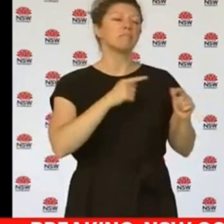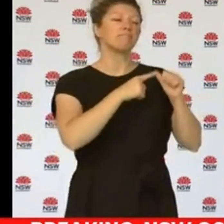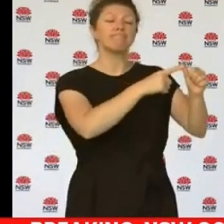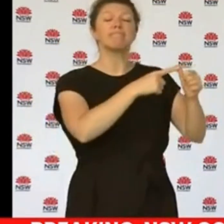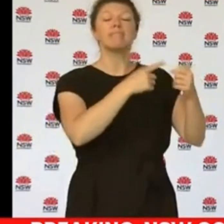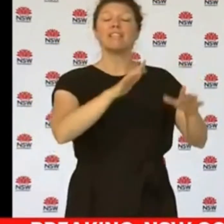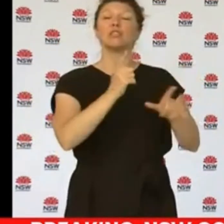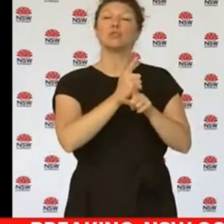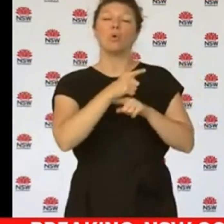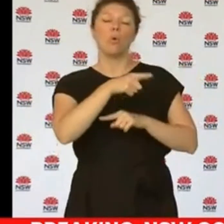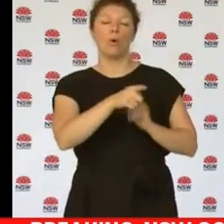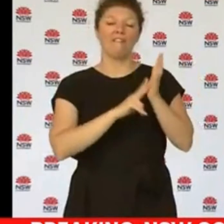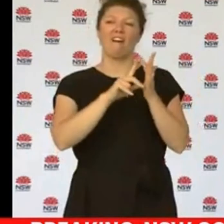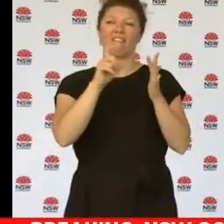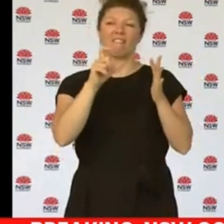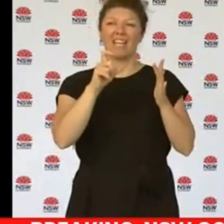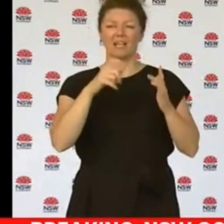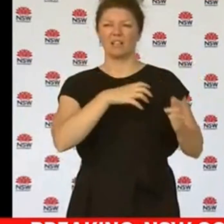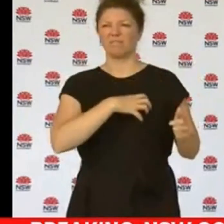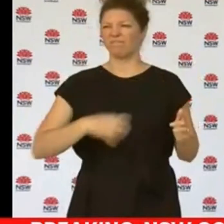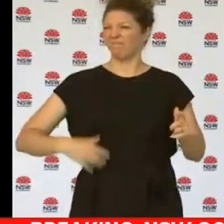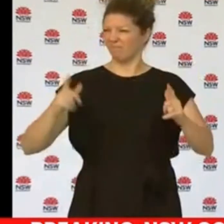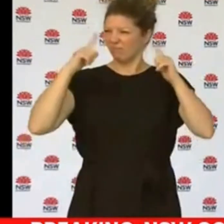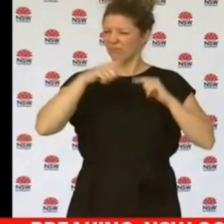sometime next week. But just to